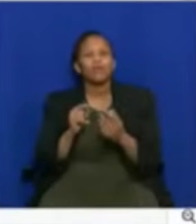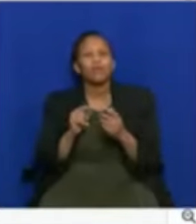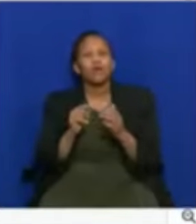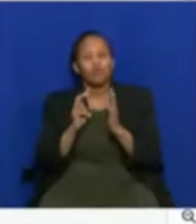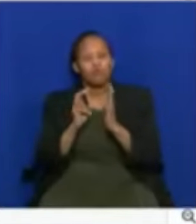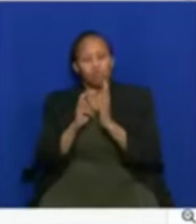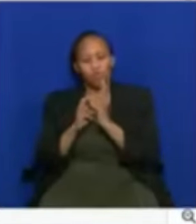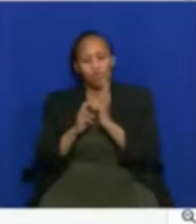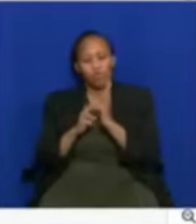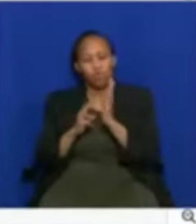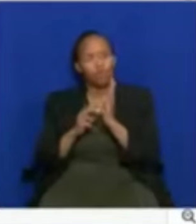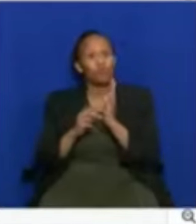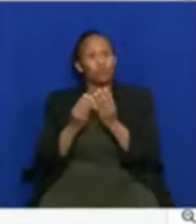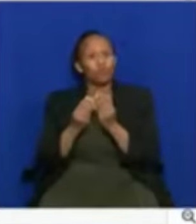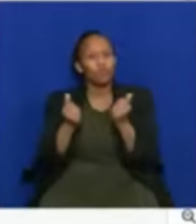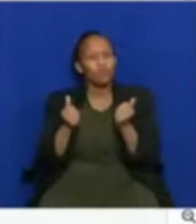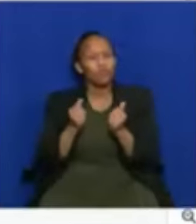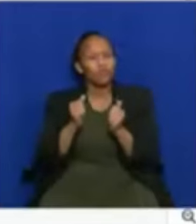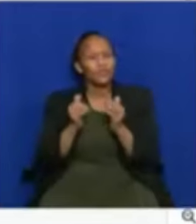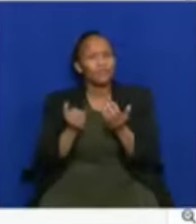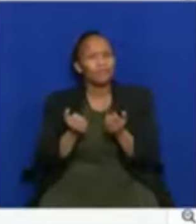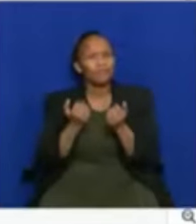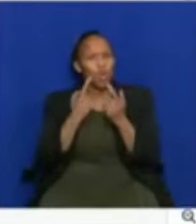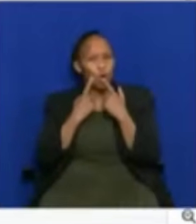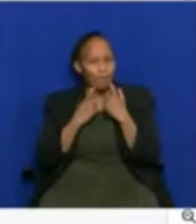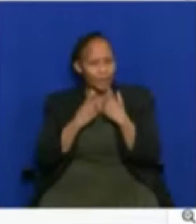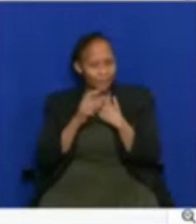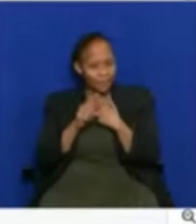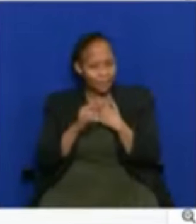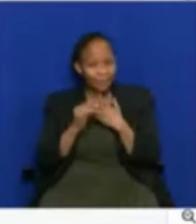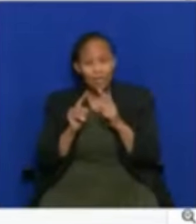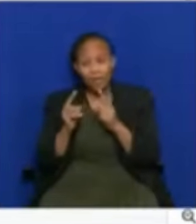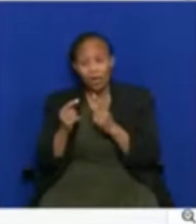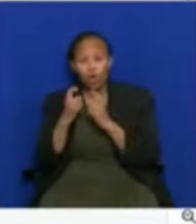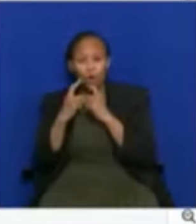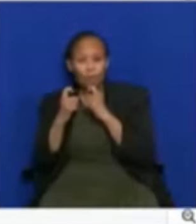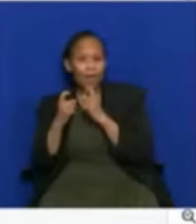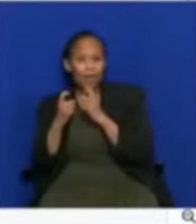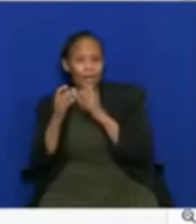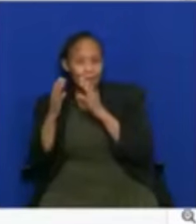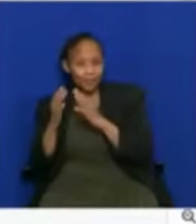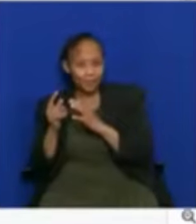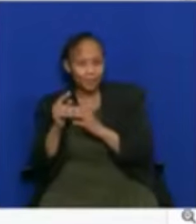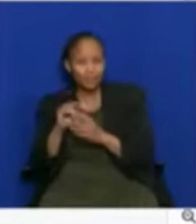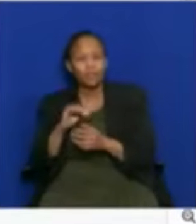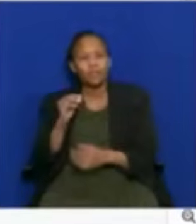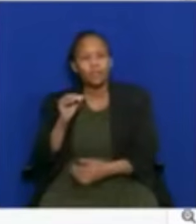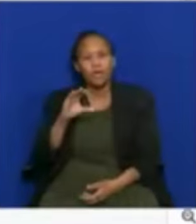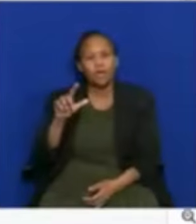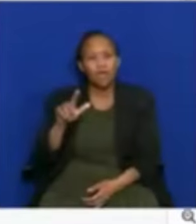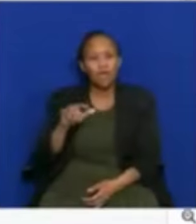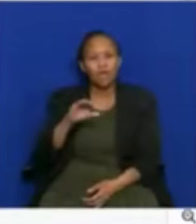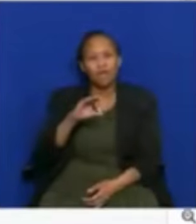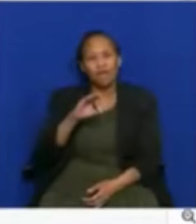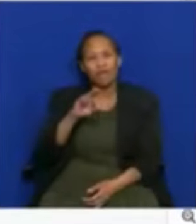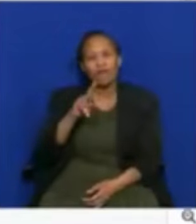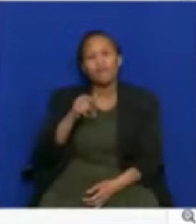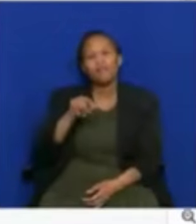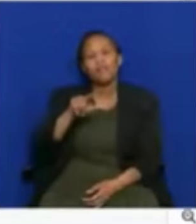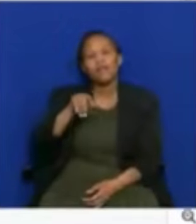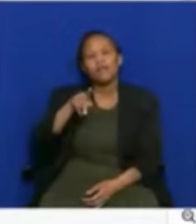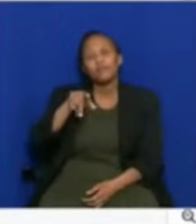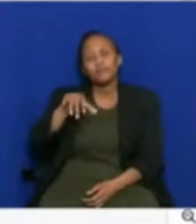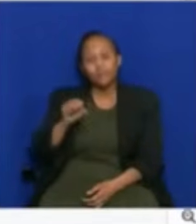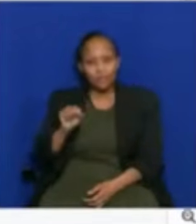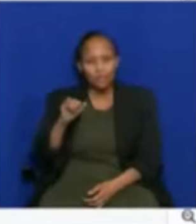obtained from the complainant. Colonel Phillips of this office was tasked to obtain the affidavit However,